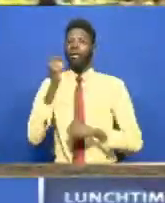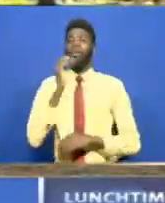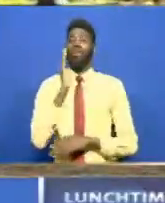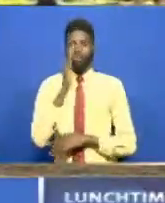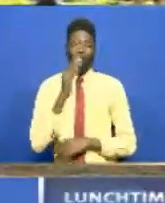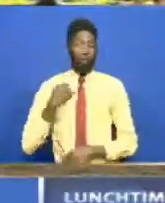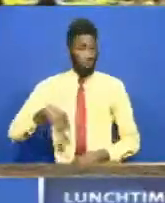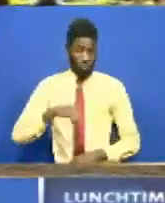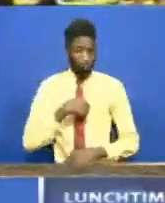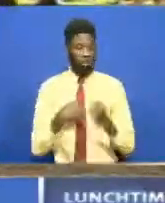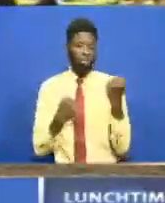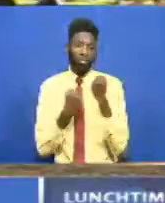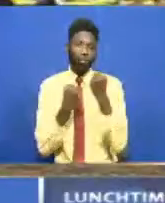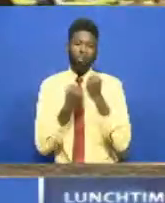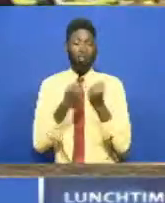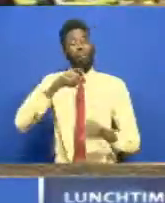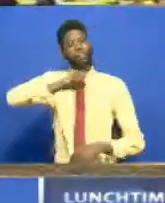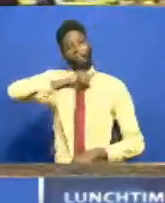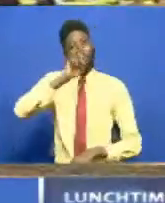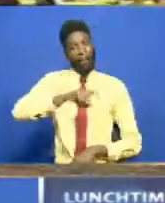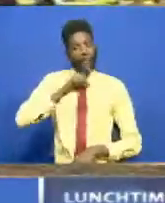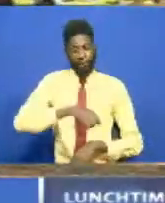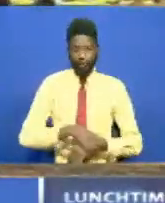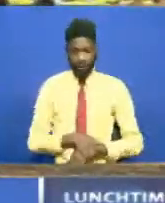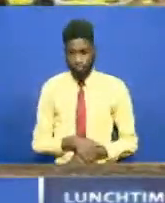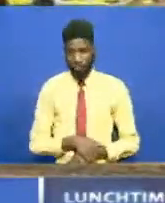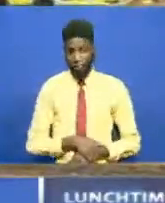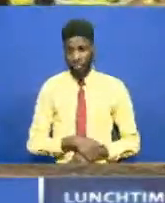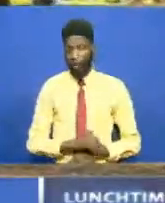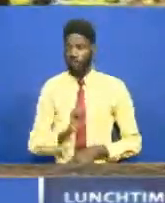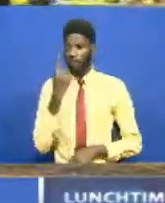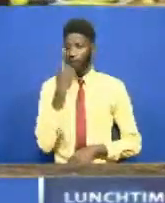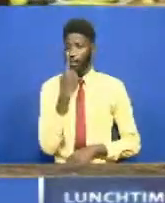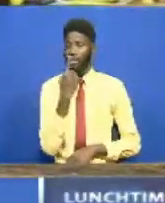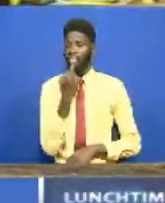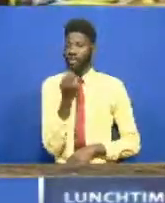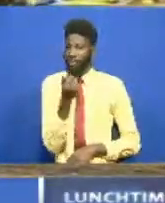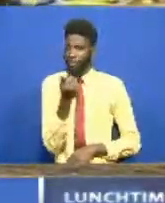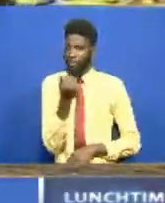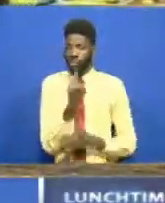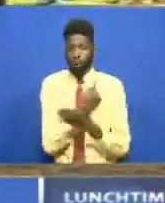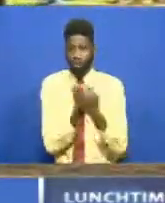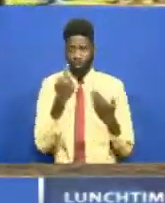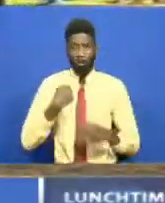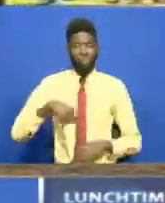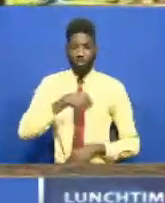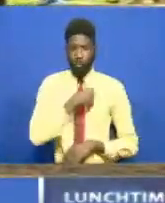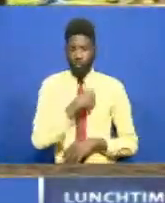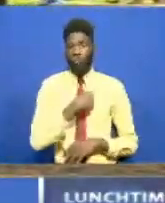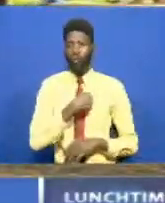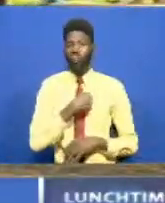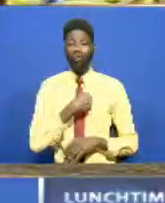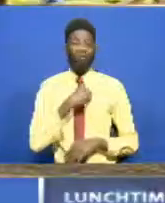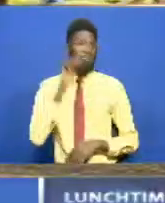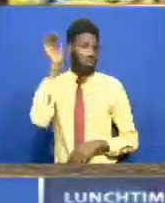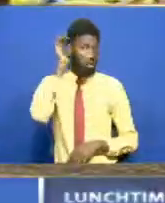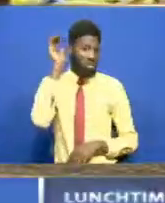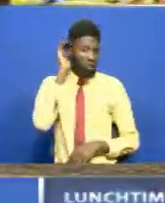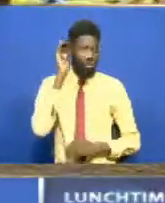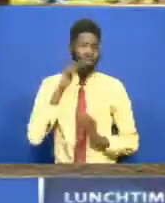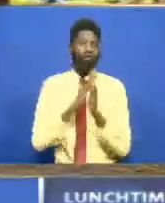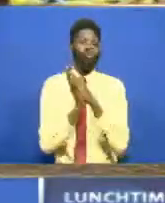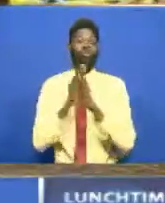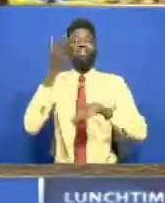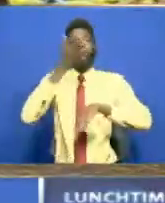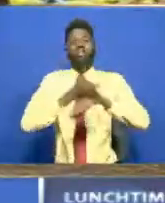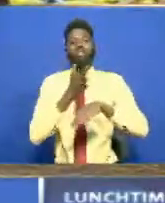it. Because in the first few weeks, we have been misled that it's only about